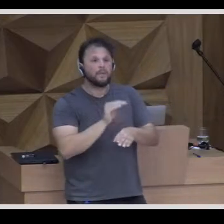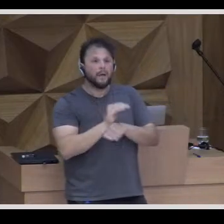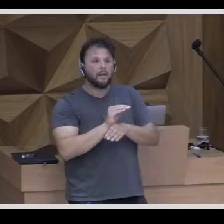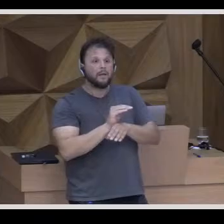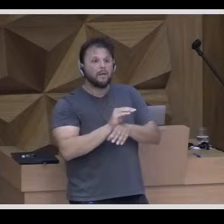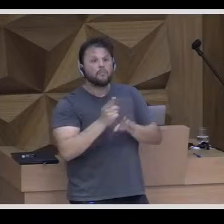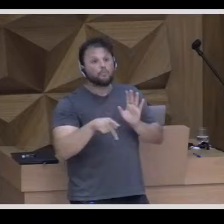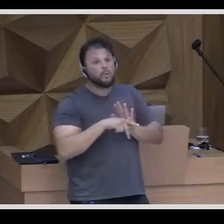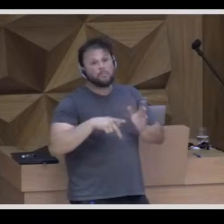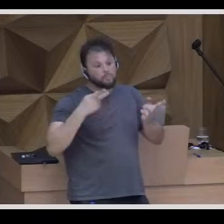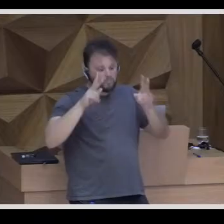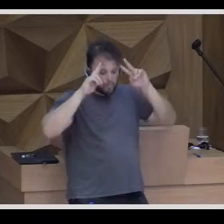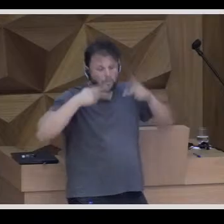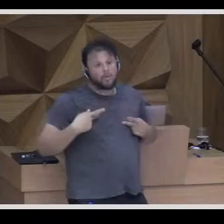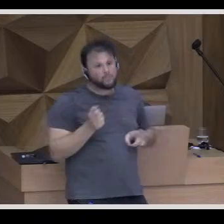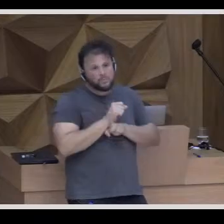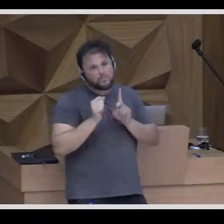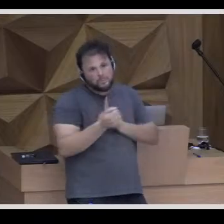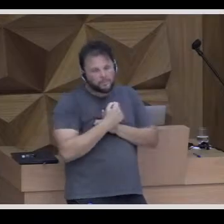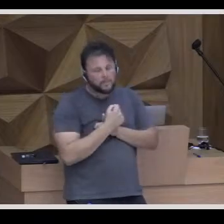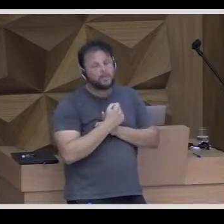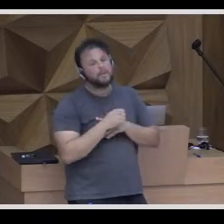ambient assisted living use case,